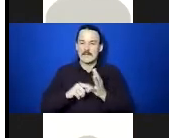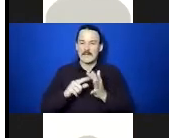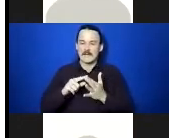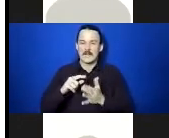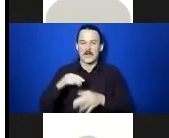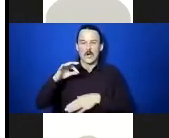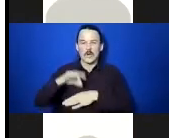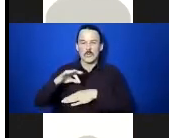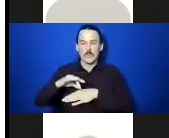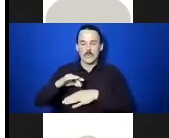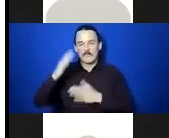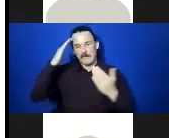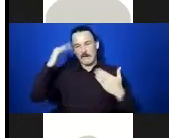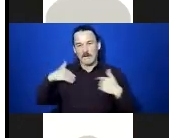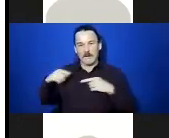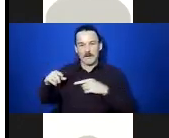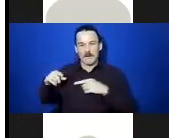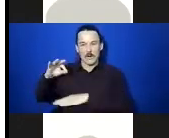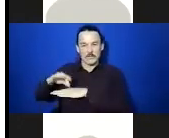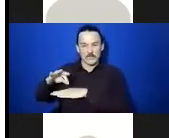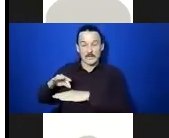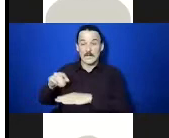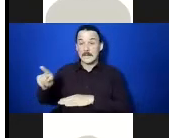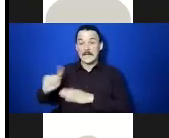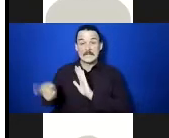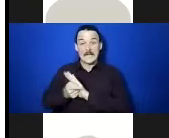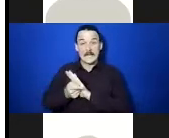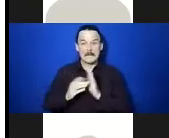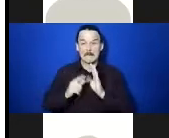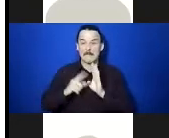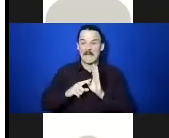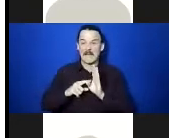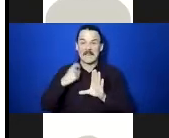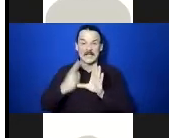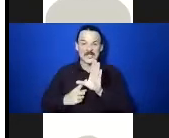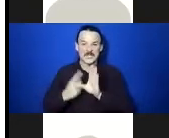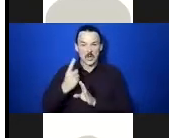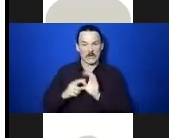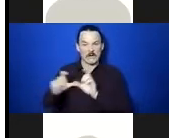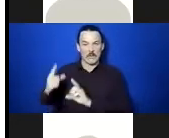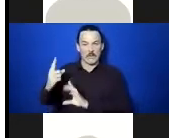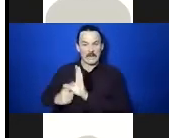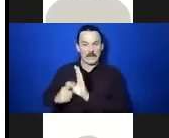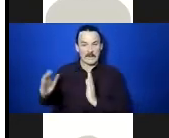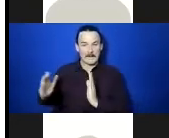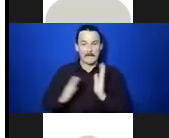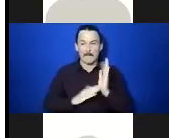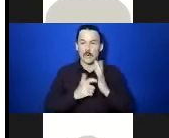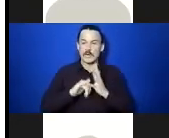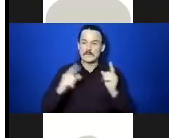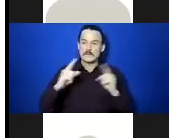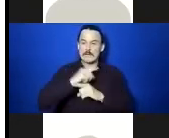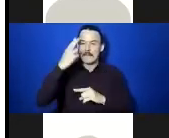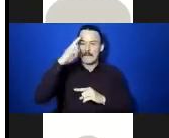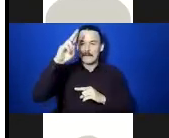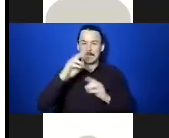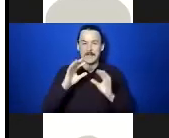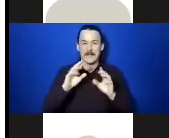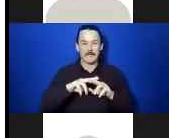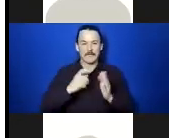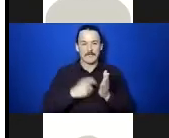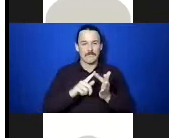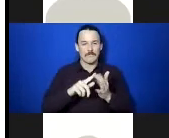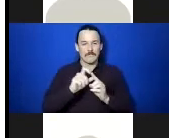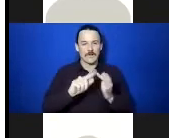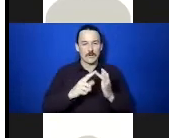later in May 1916. Moores adopted a new alias, Frederick Benno, as you can see in the image